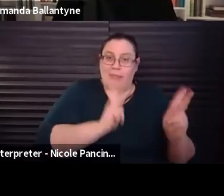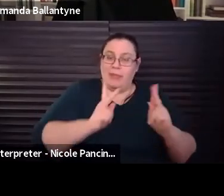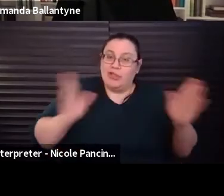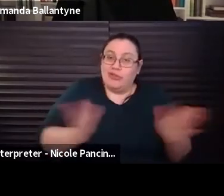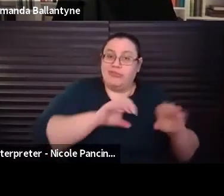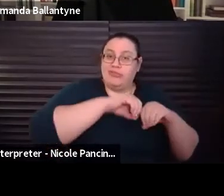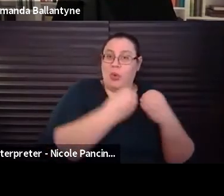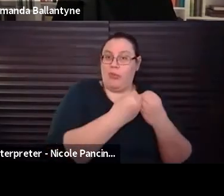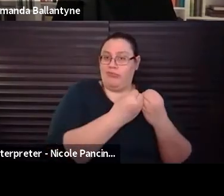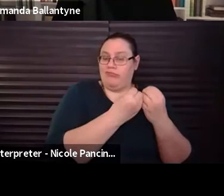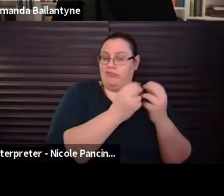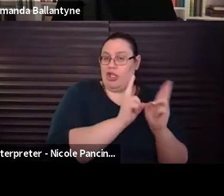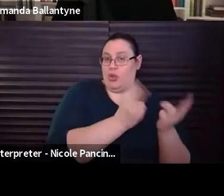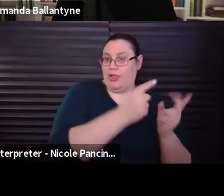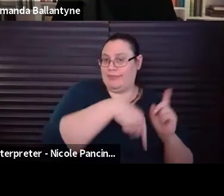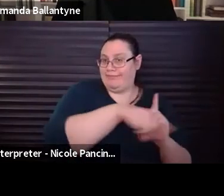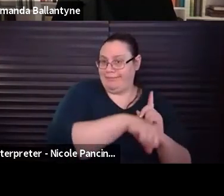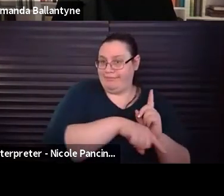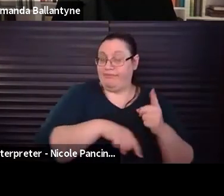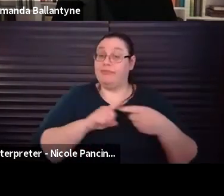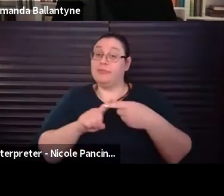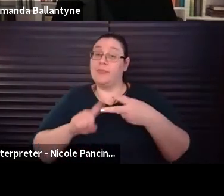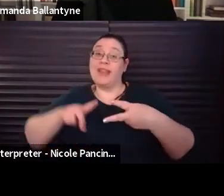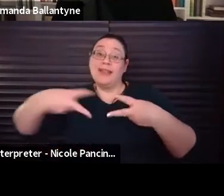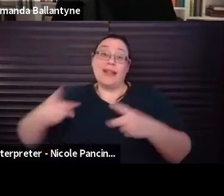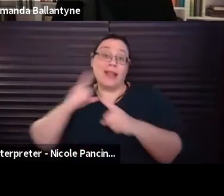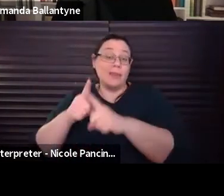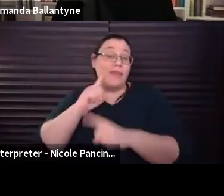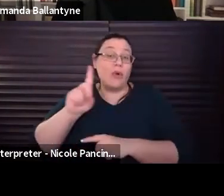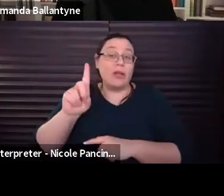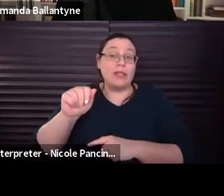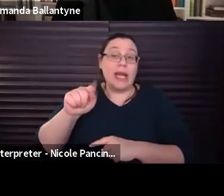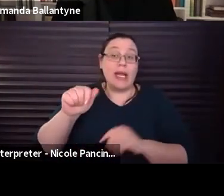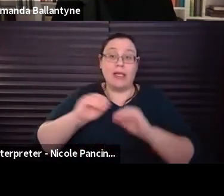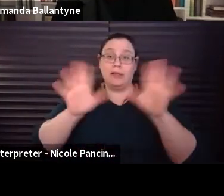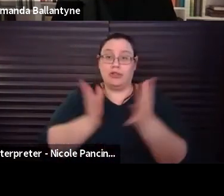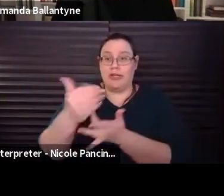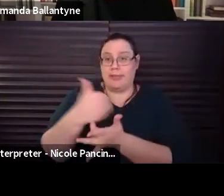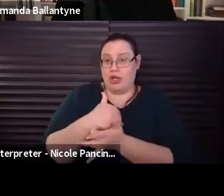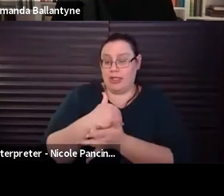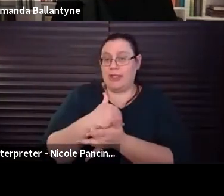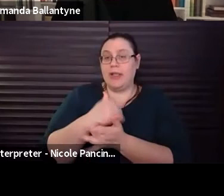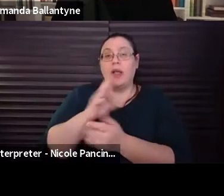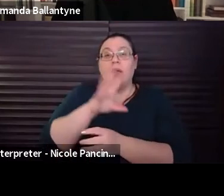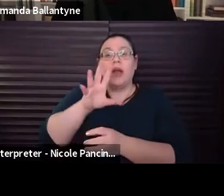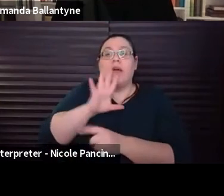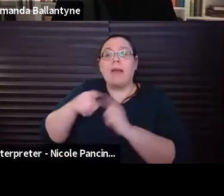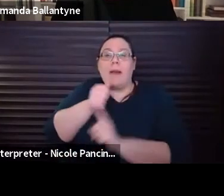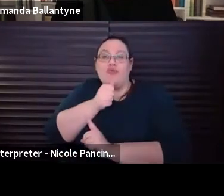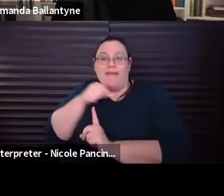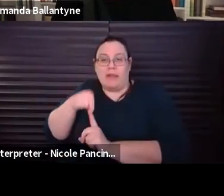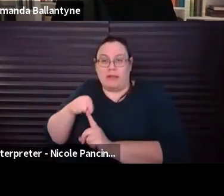The second attempt is more around data transparency and within a privacy framework. And this